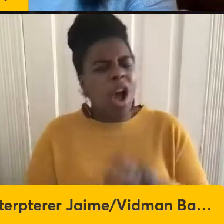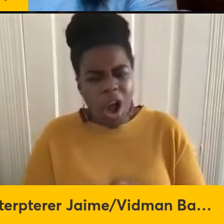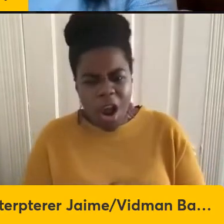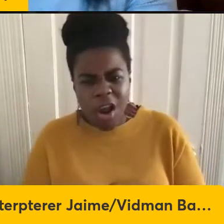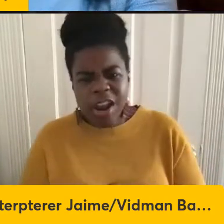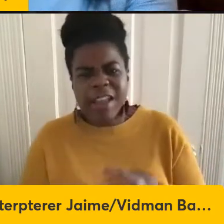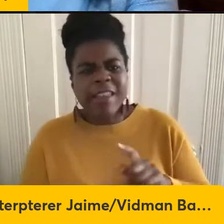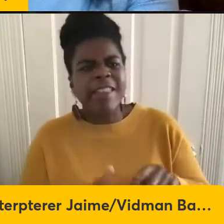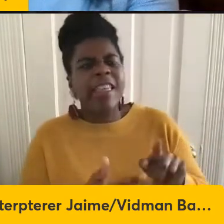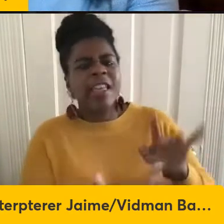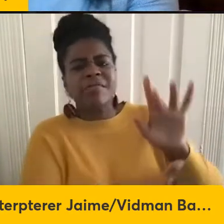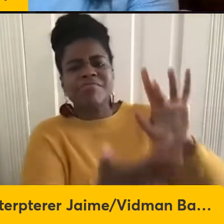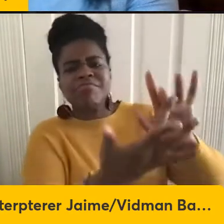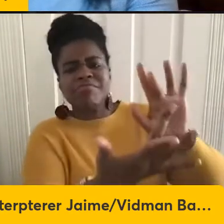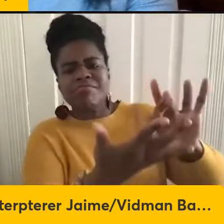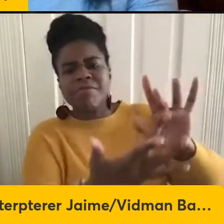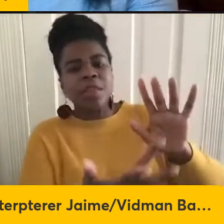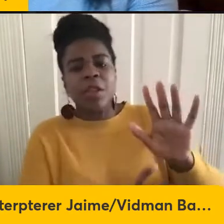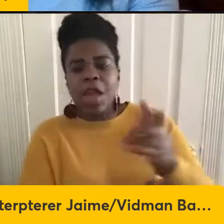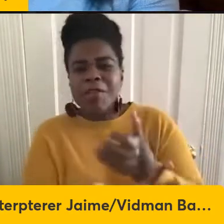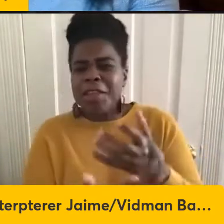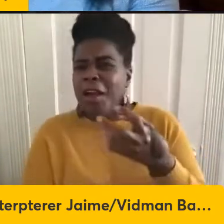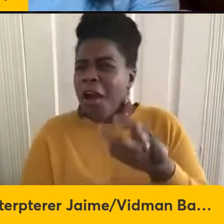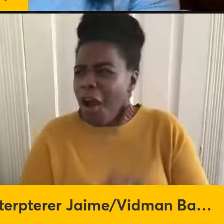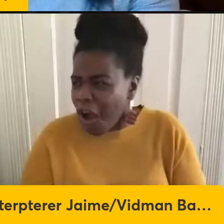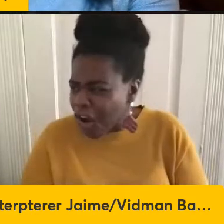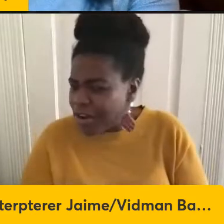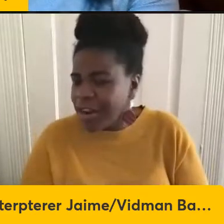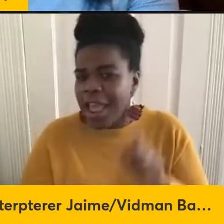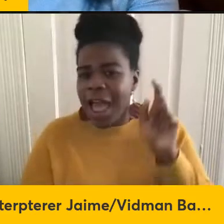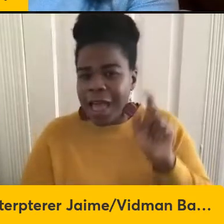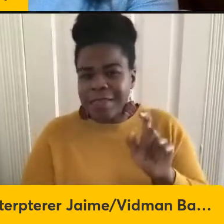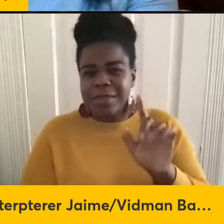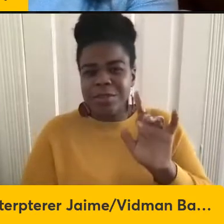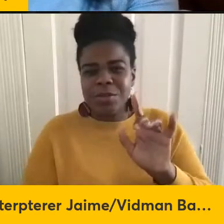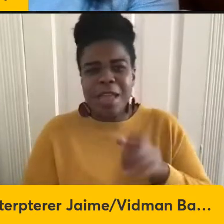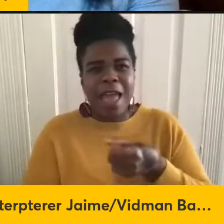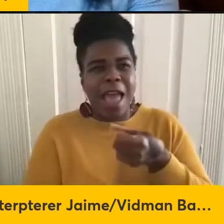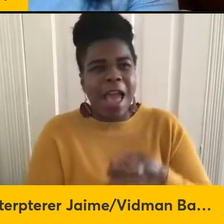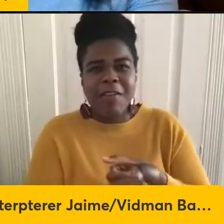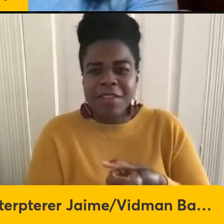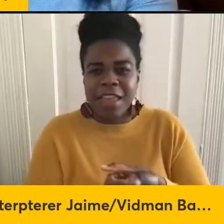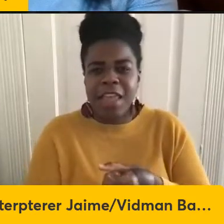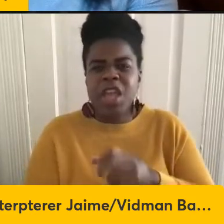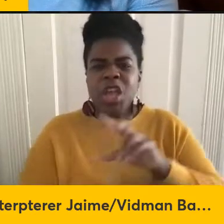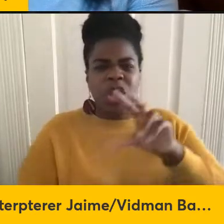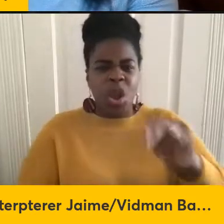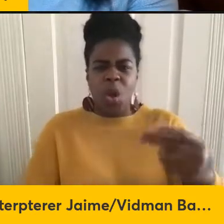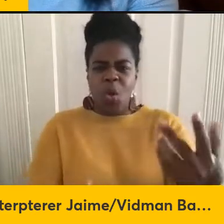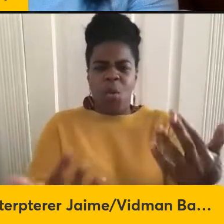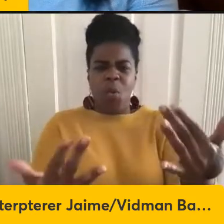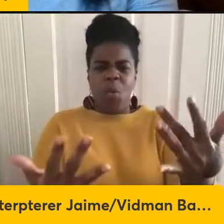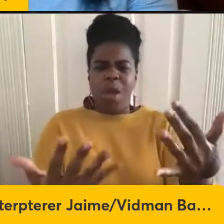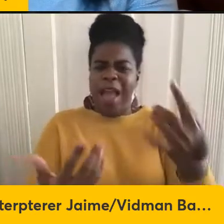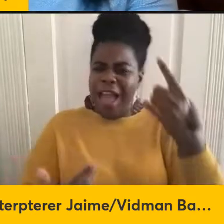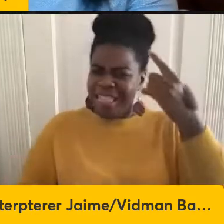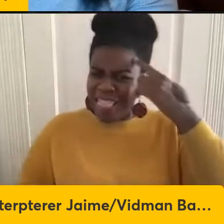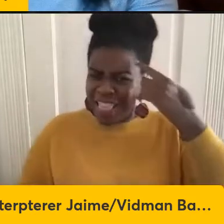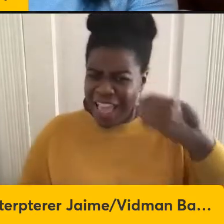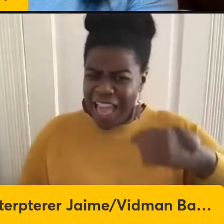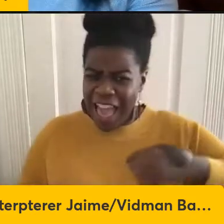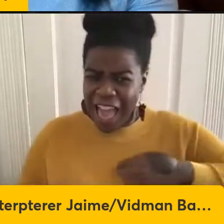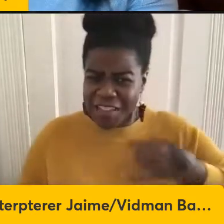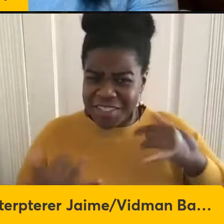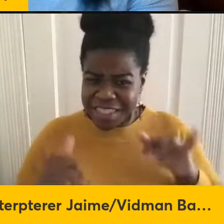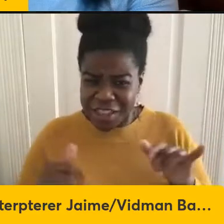to reach out. When everything is hard, a patient has to advocate and say, no, wait, I think I still have